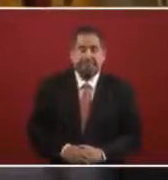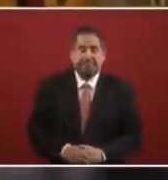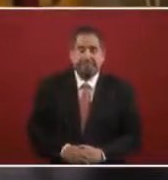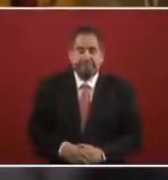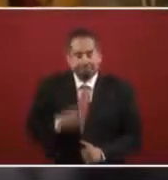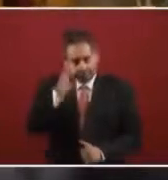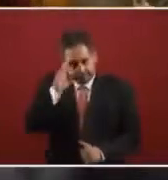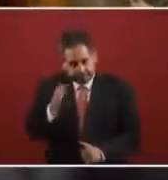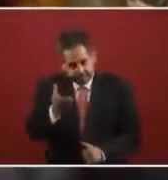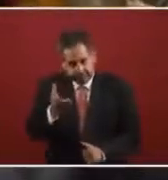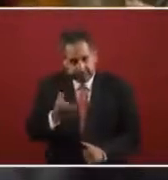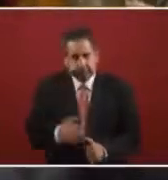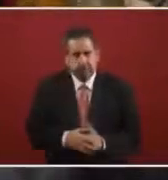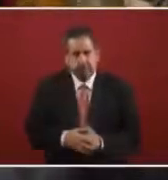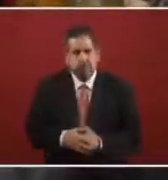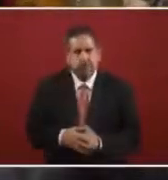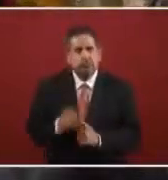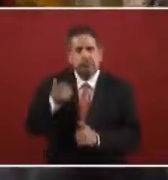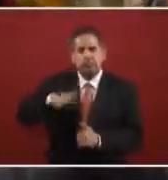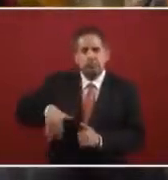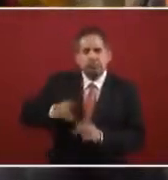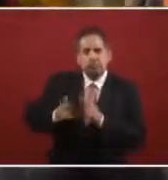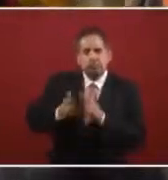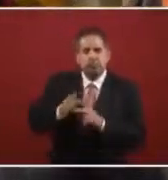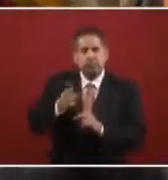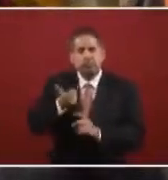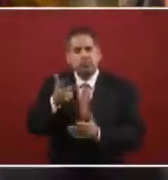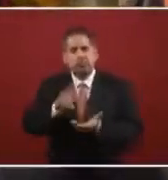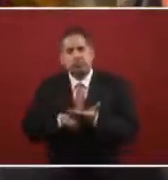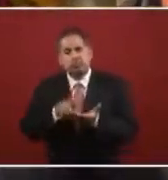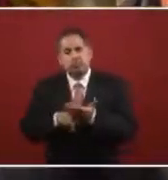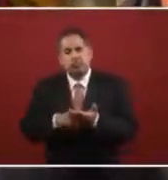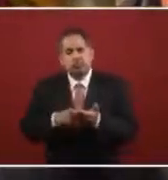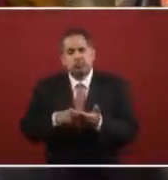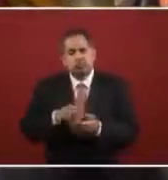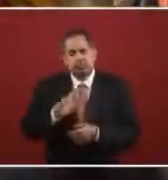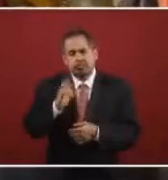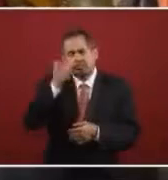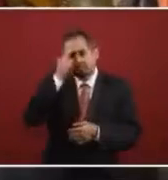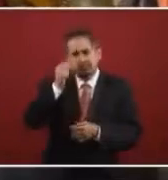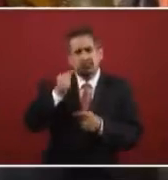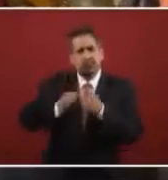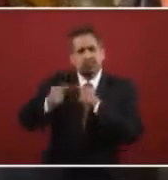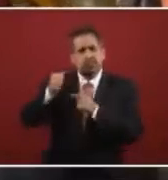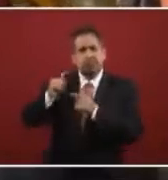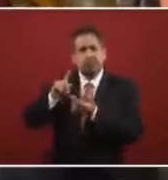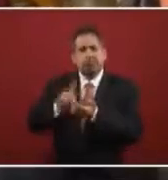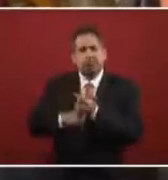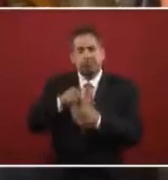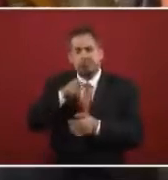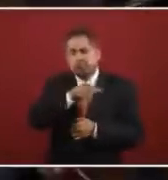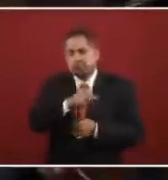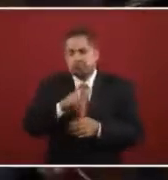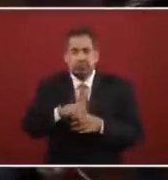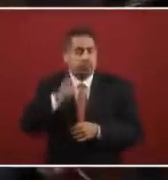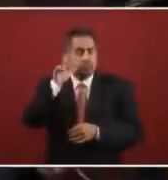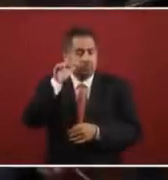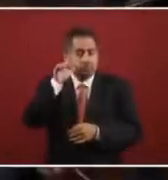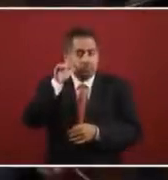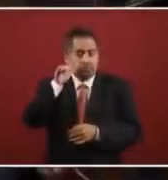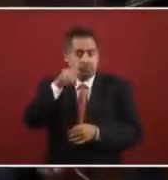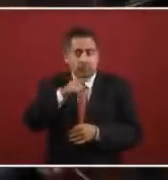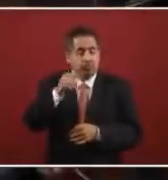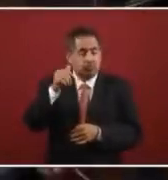she has a Señor, gas station. estaba hablando hace unos momentos del I precio was de la talking gasolina, about the recordando prices un of poquito, gas. retrocedamos un poquito a la cuestión de que los Mochis, Regarding that